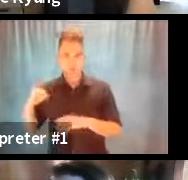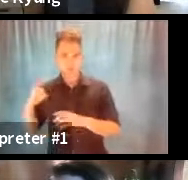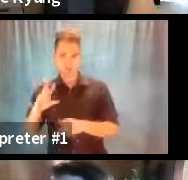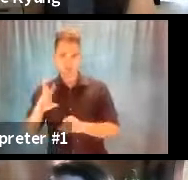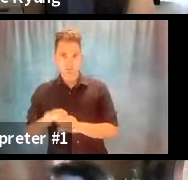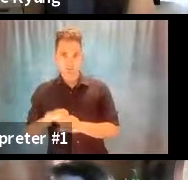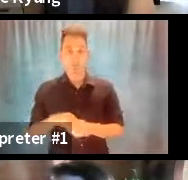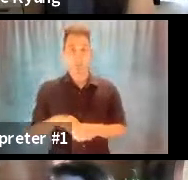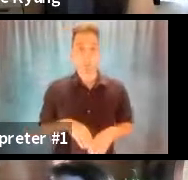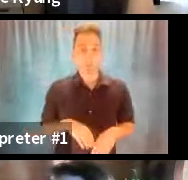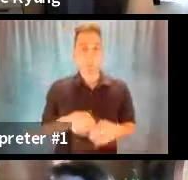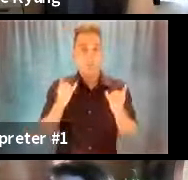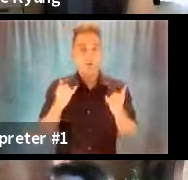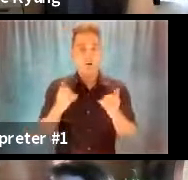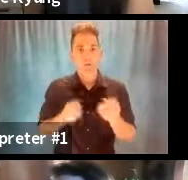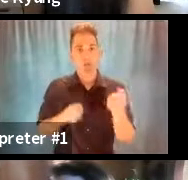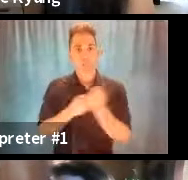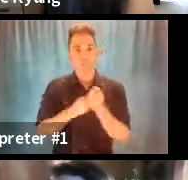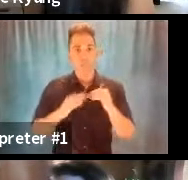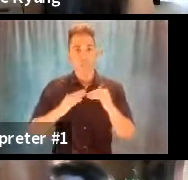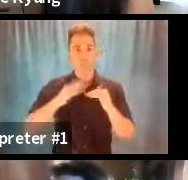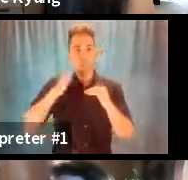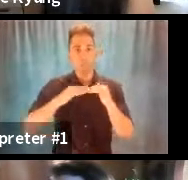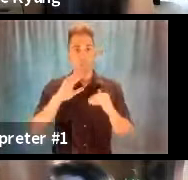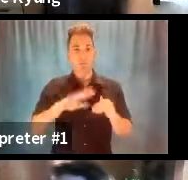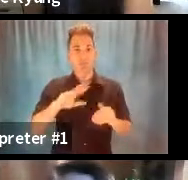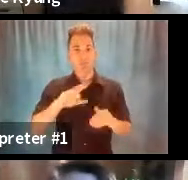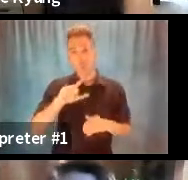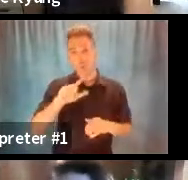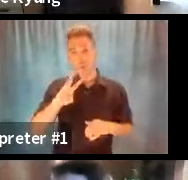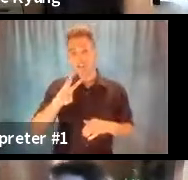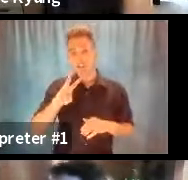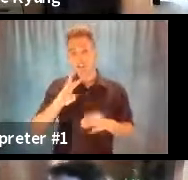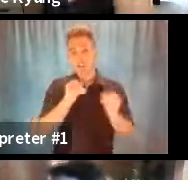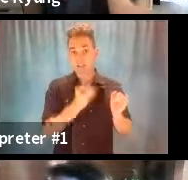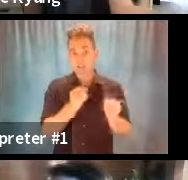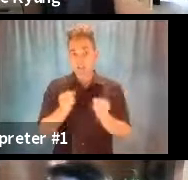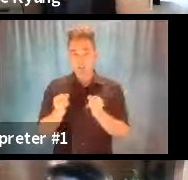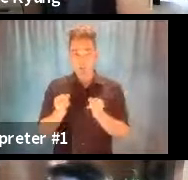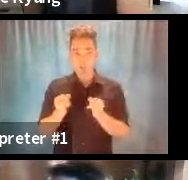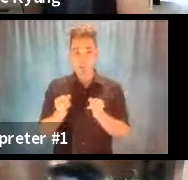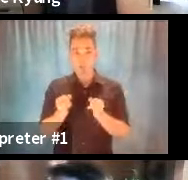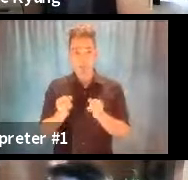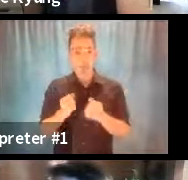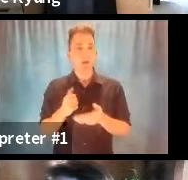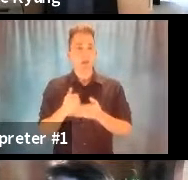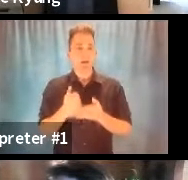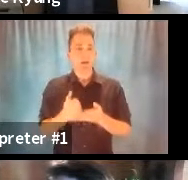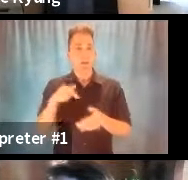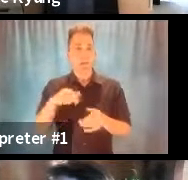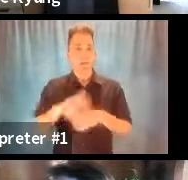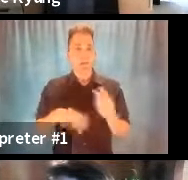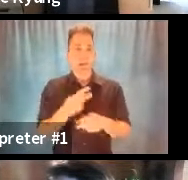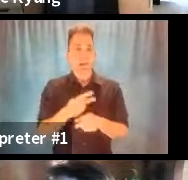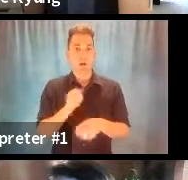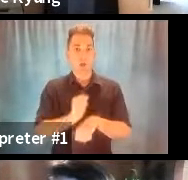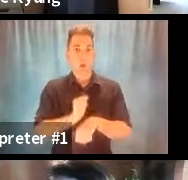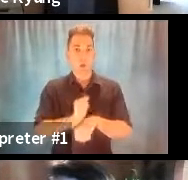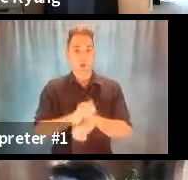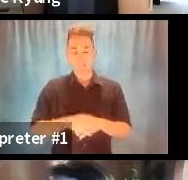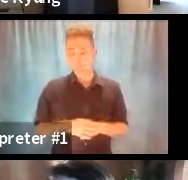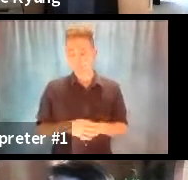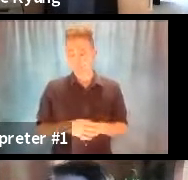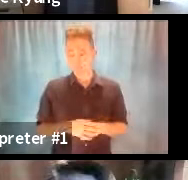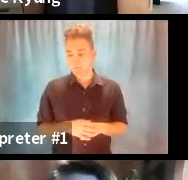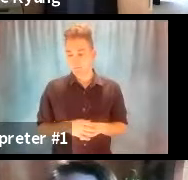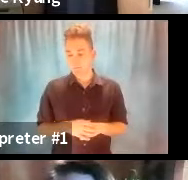we're supporting over 26 individuals just to do this type of work. So I'd like to see a